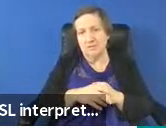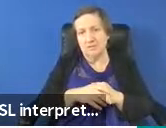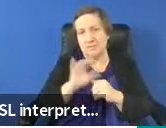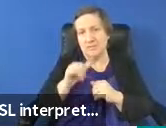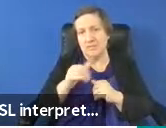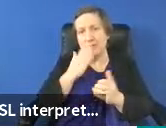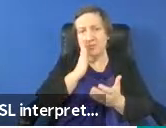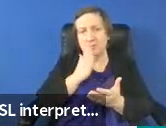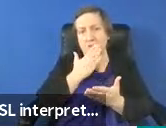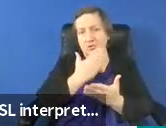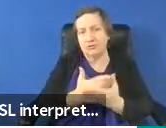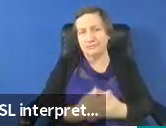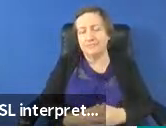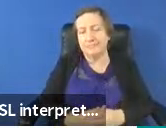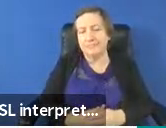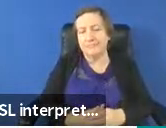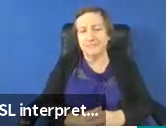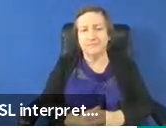would be good.